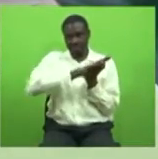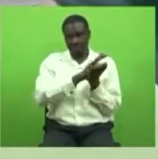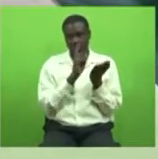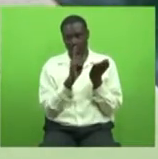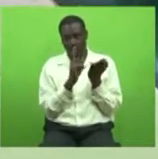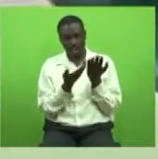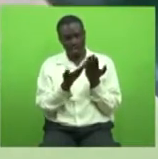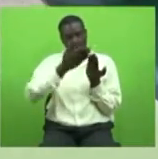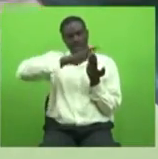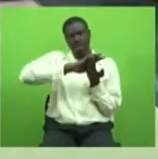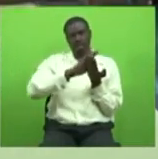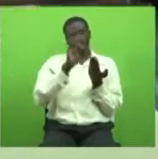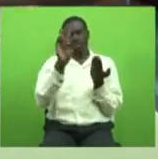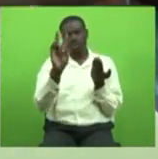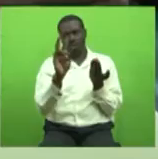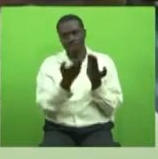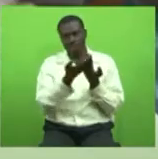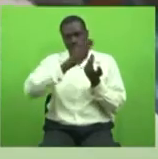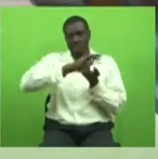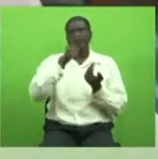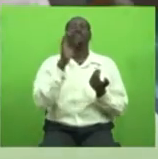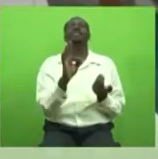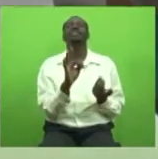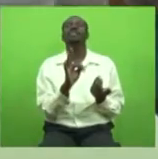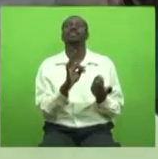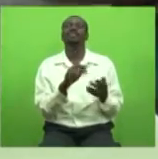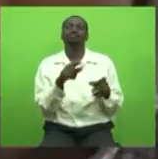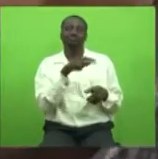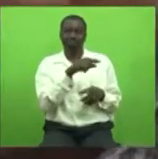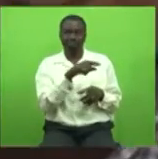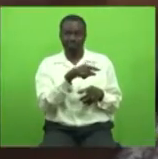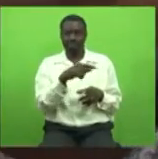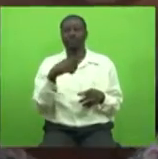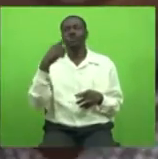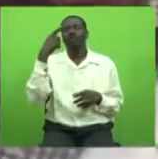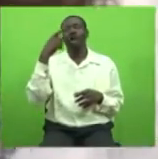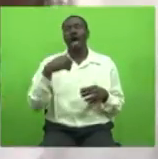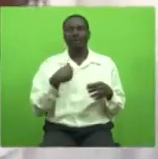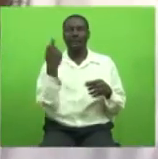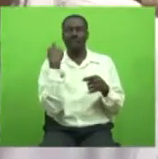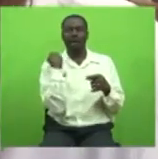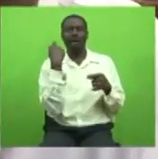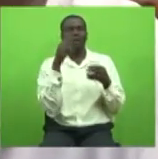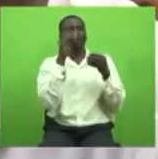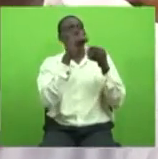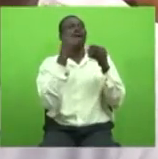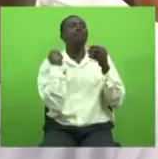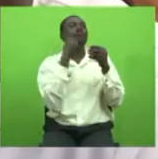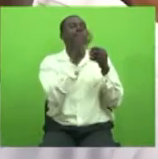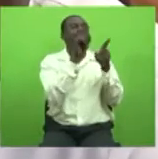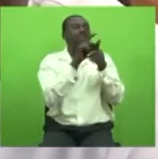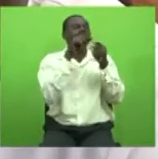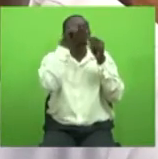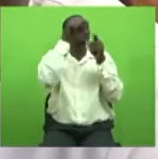copies of the same serial number in each page. The form is a triplicate and must be